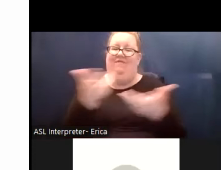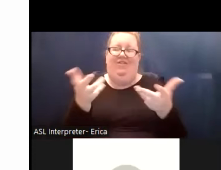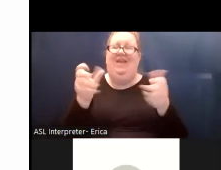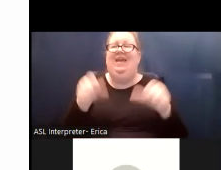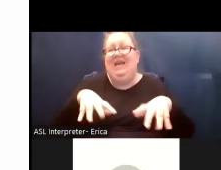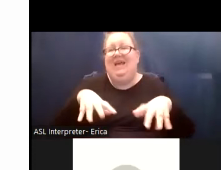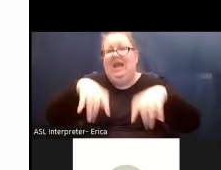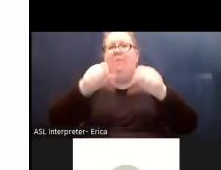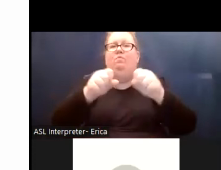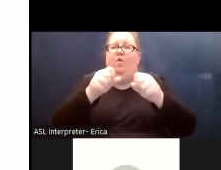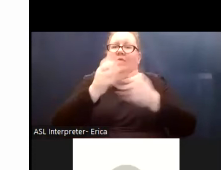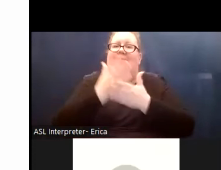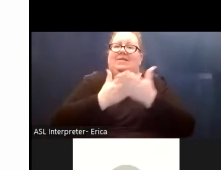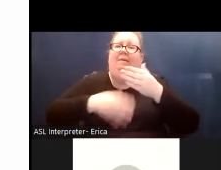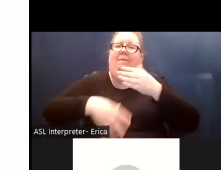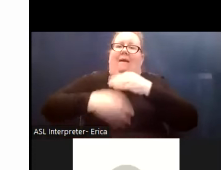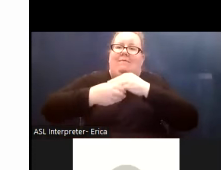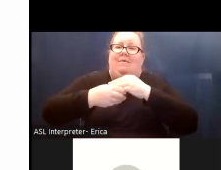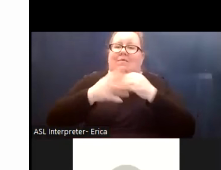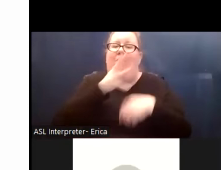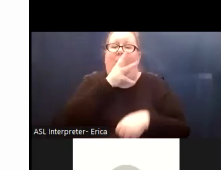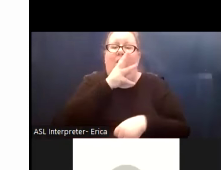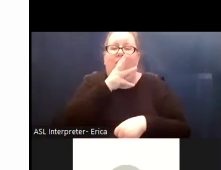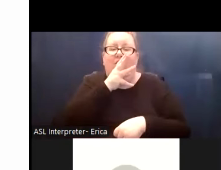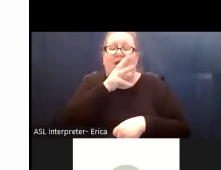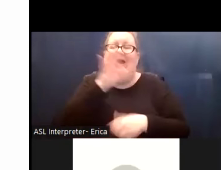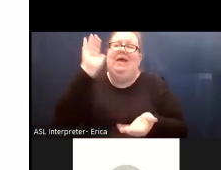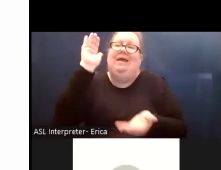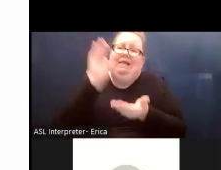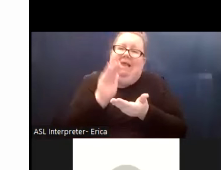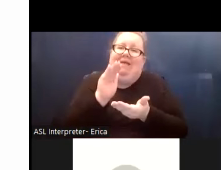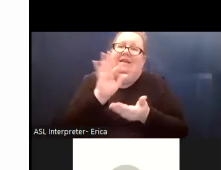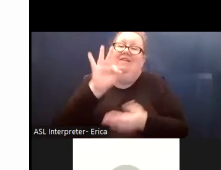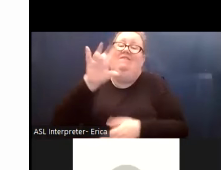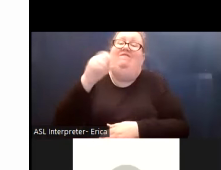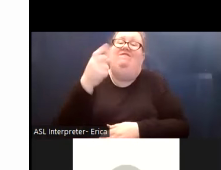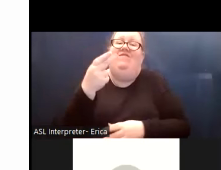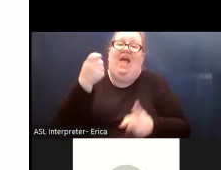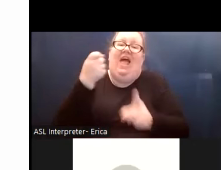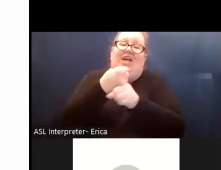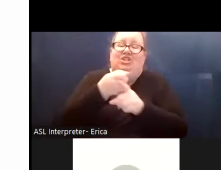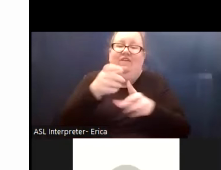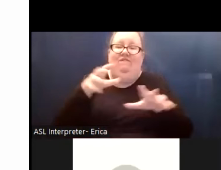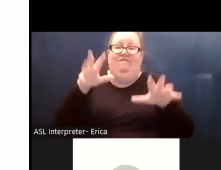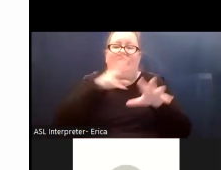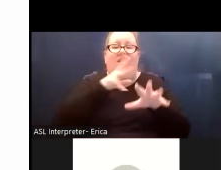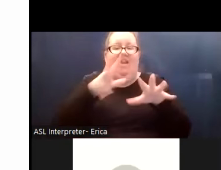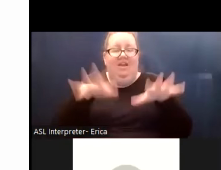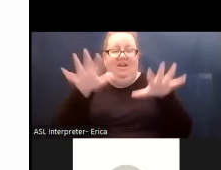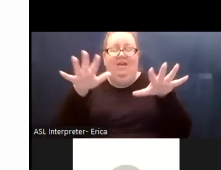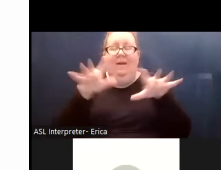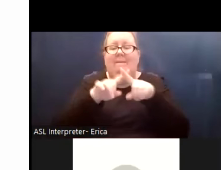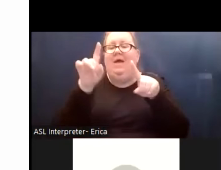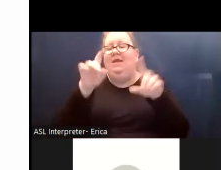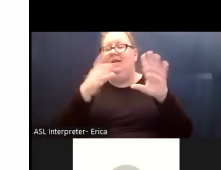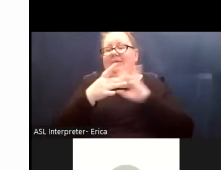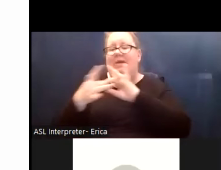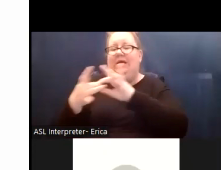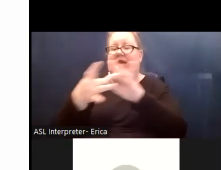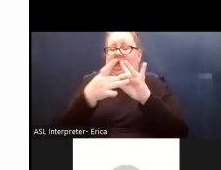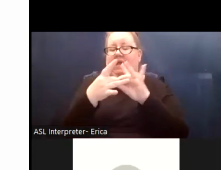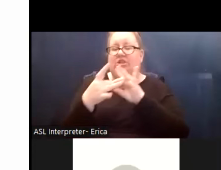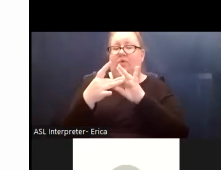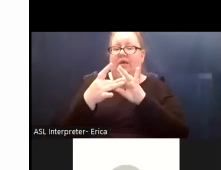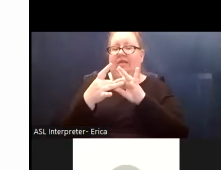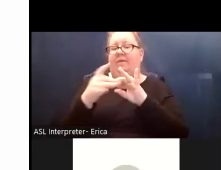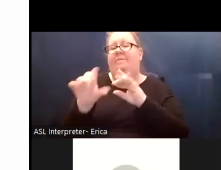water. It can lessen flash flooding. So it needs to be in conjunction with